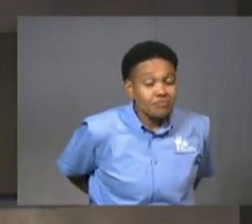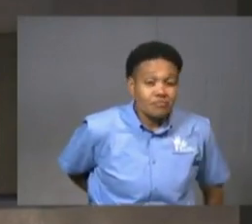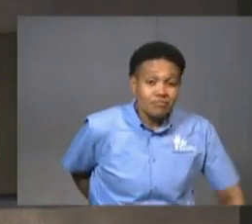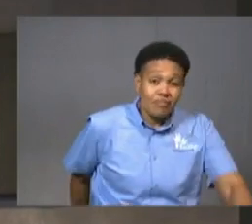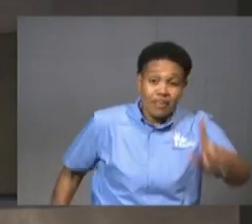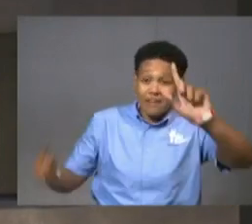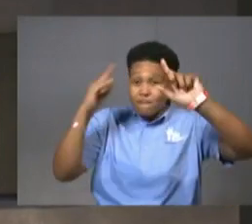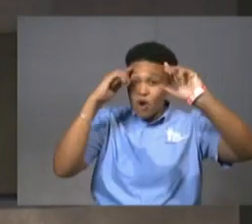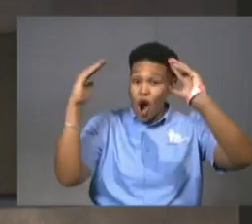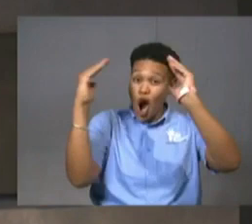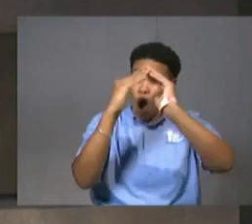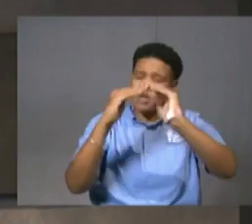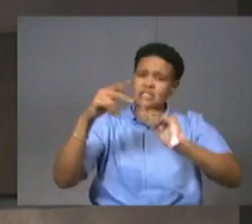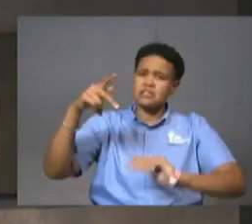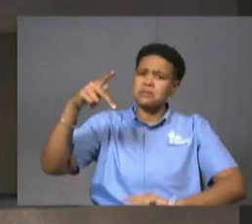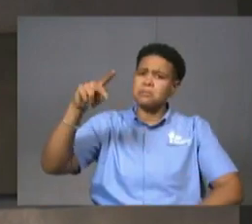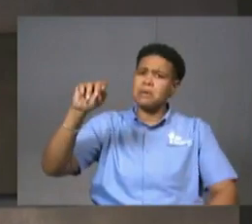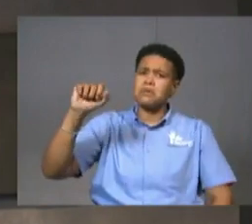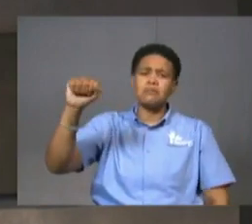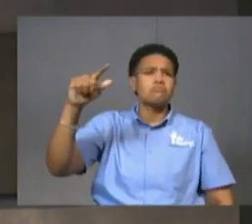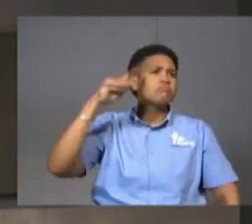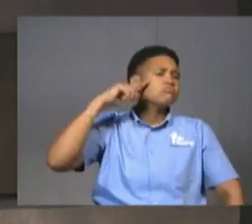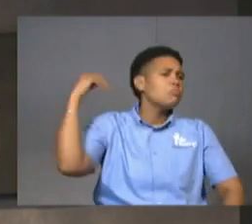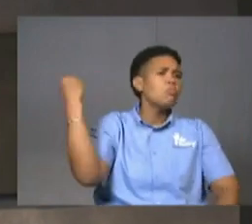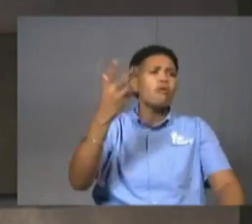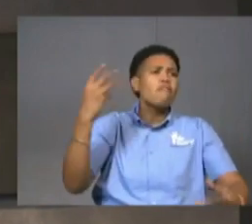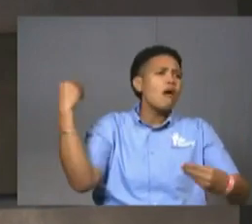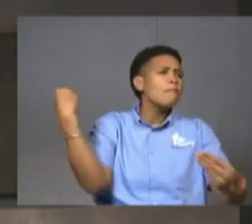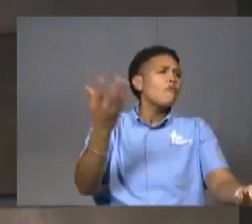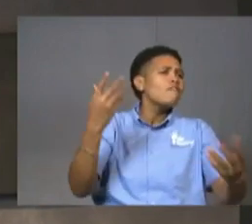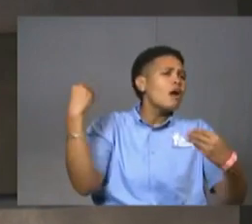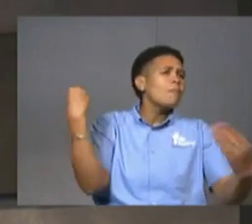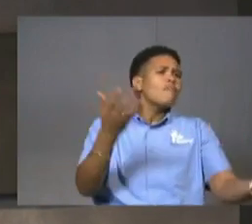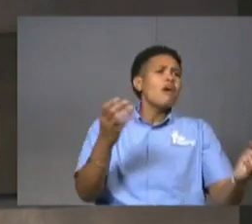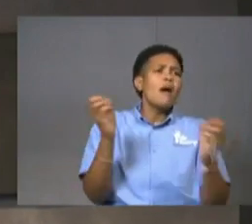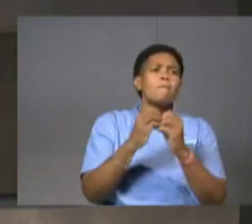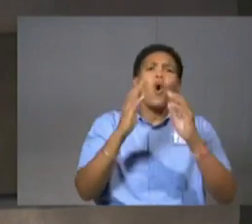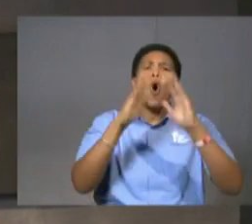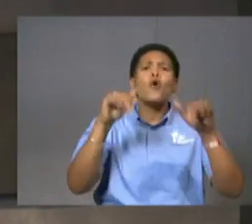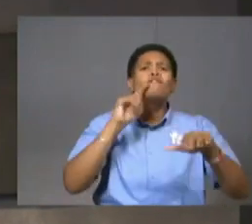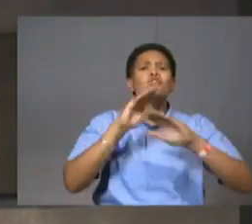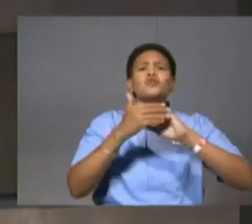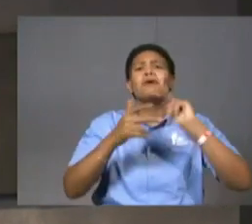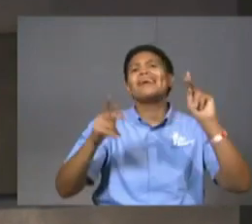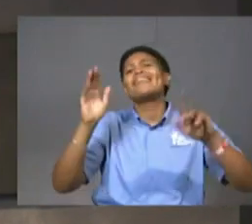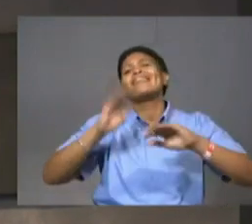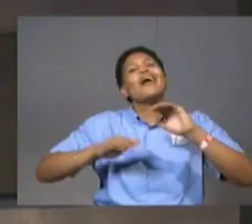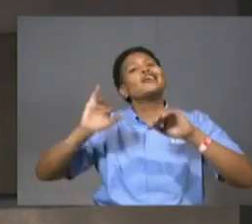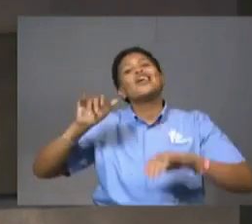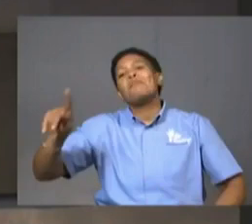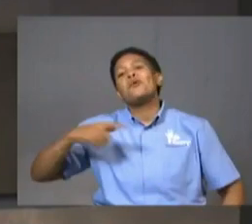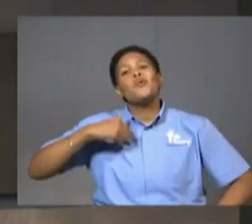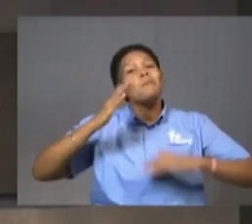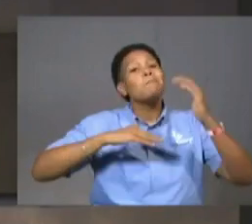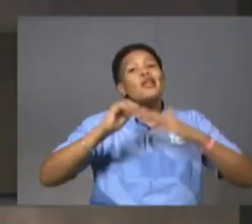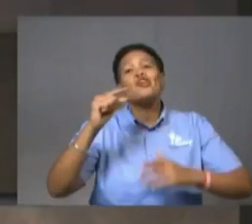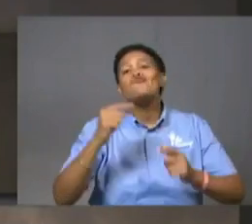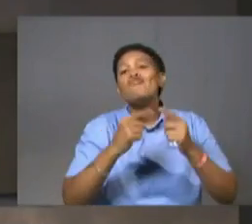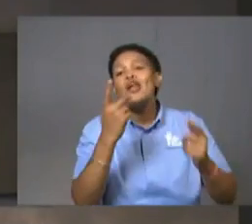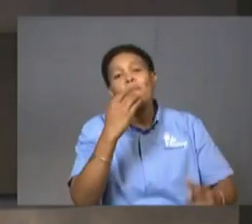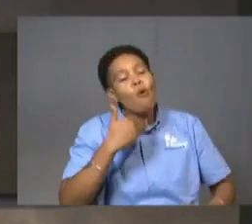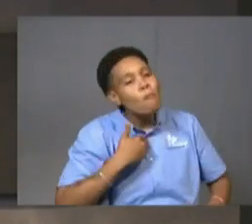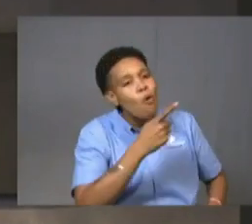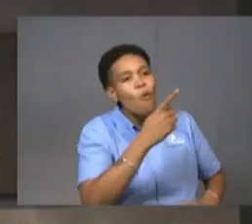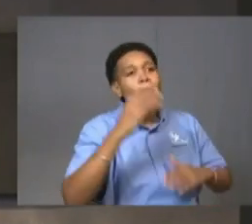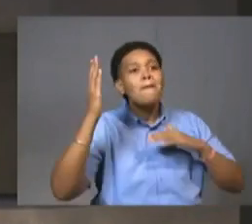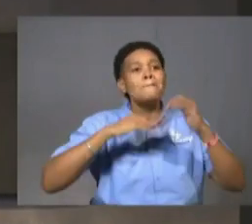Jamaicans than the Jamaica Labour Party. We built the Greater Portmore scheme. We built housing schemes in Harbour View. We built